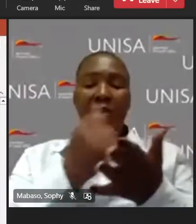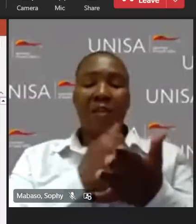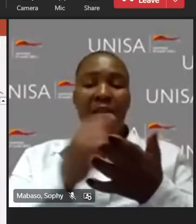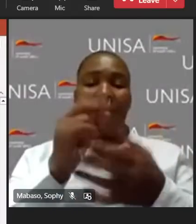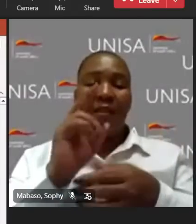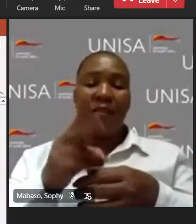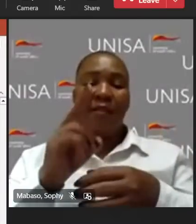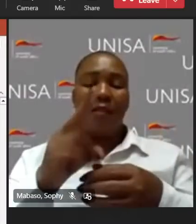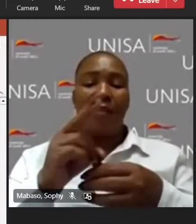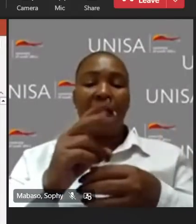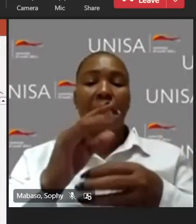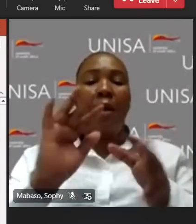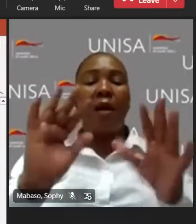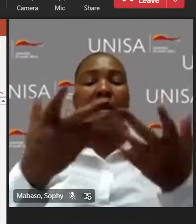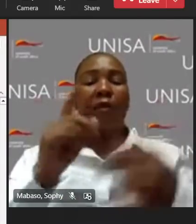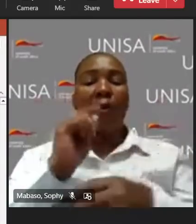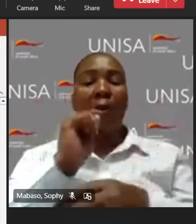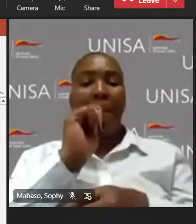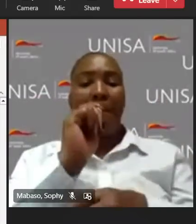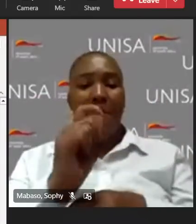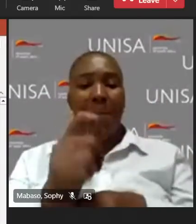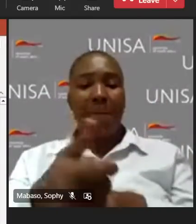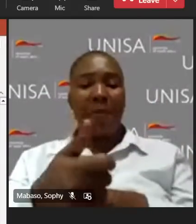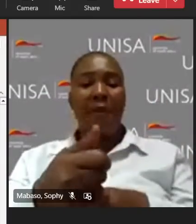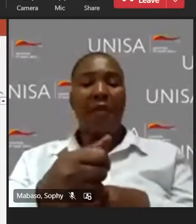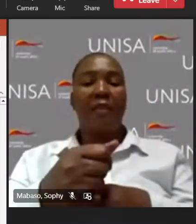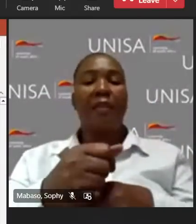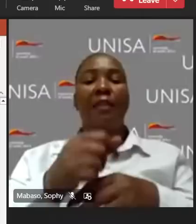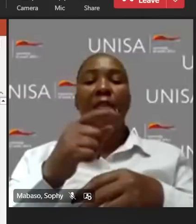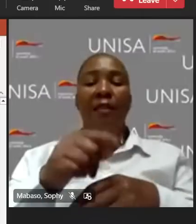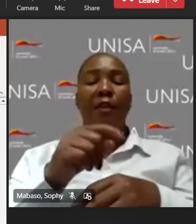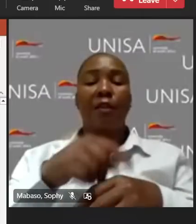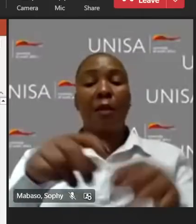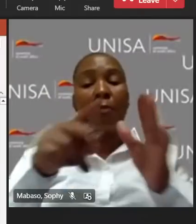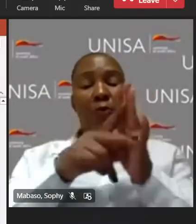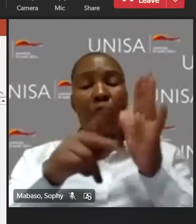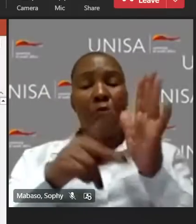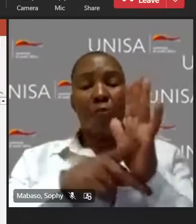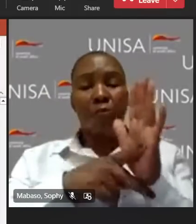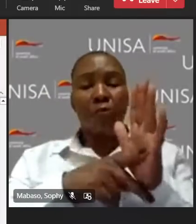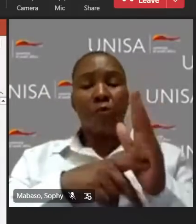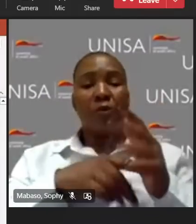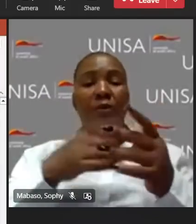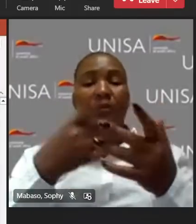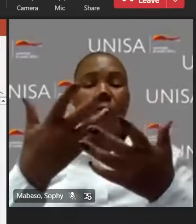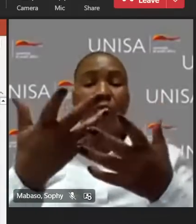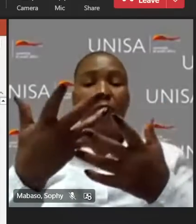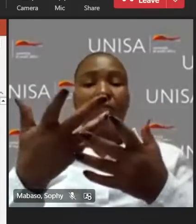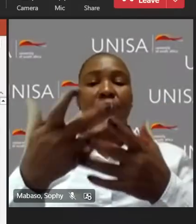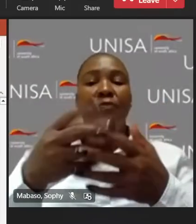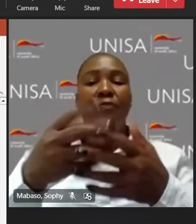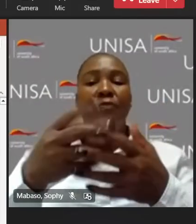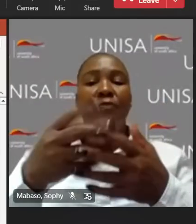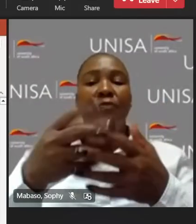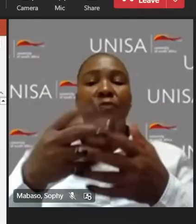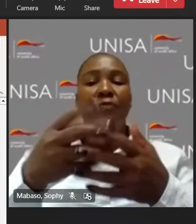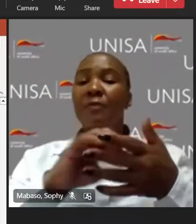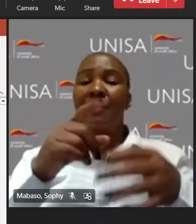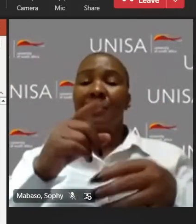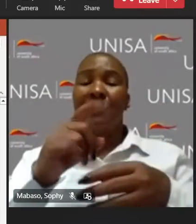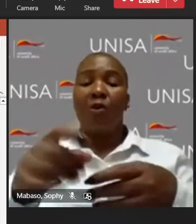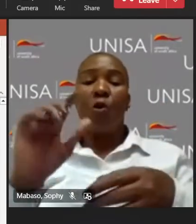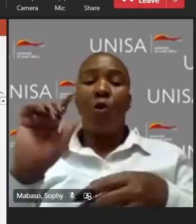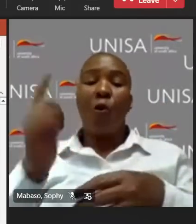fee, and we'll run the program that will basically search all the accounts that were financial